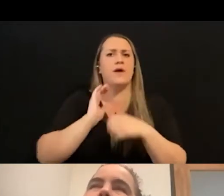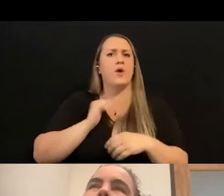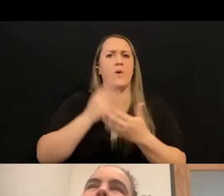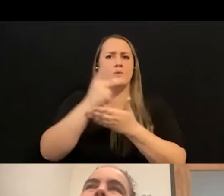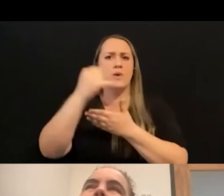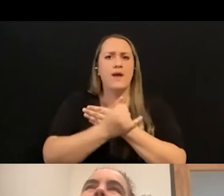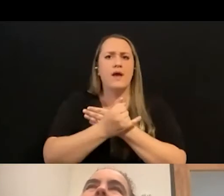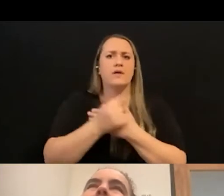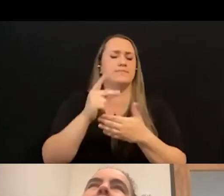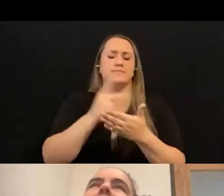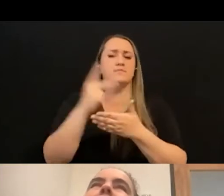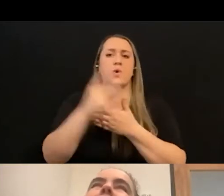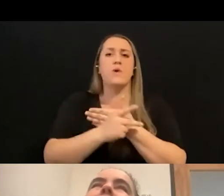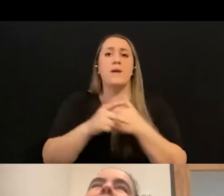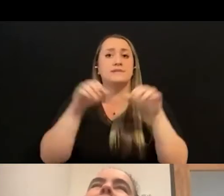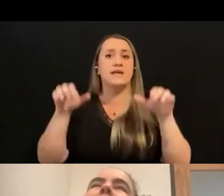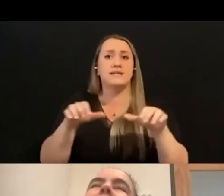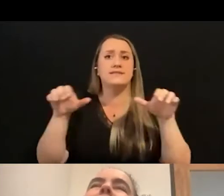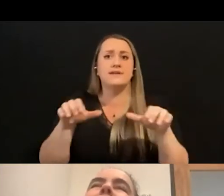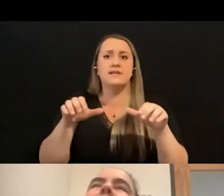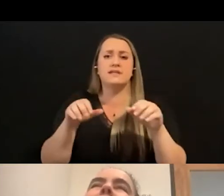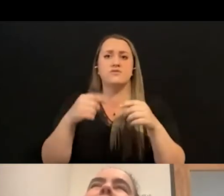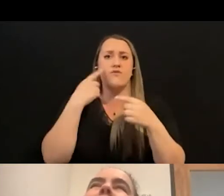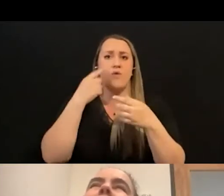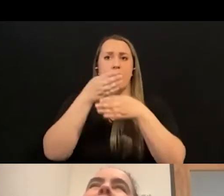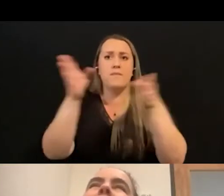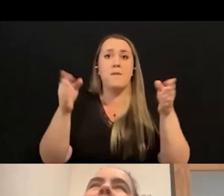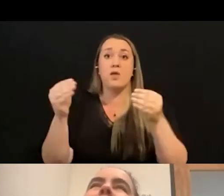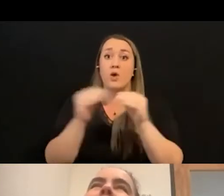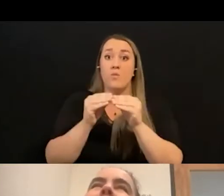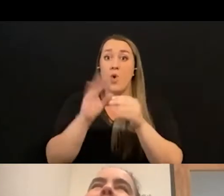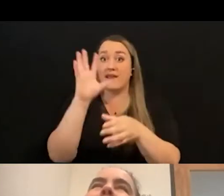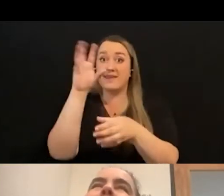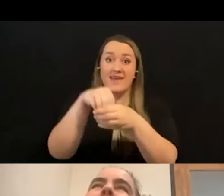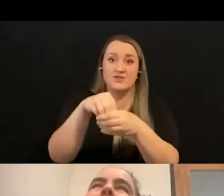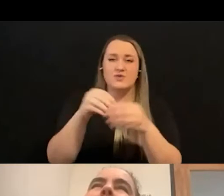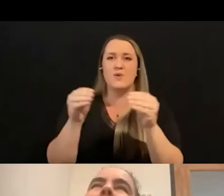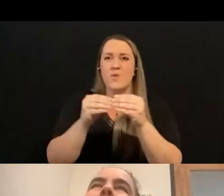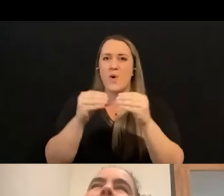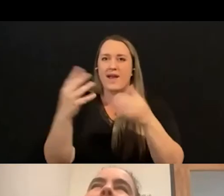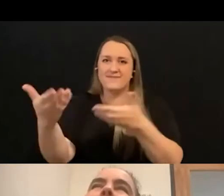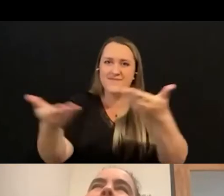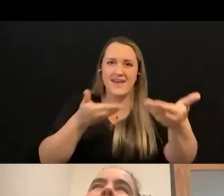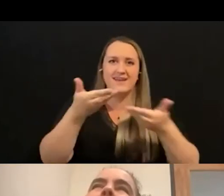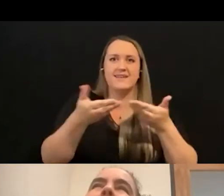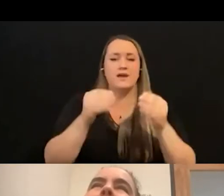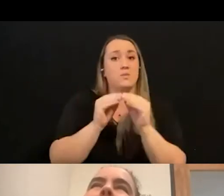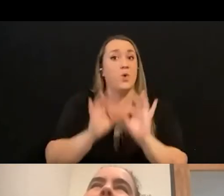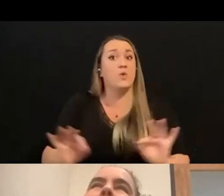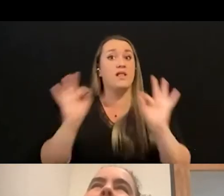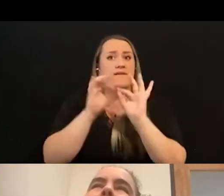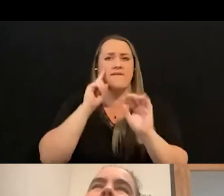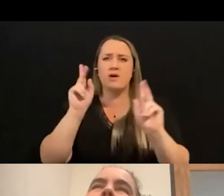activities we offer the public more engaging, inviting, and relevant to people of all